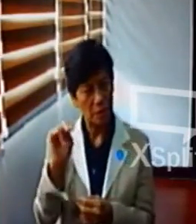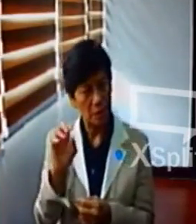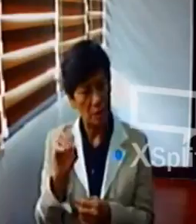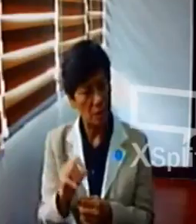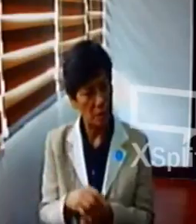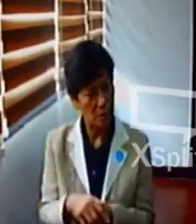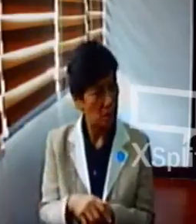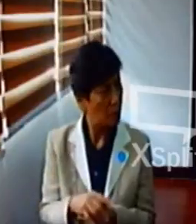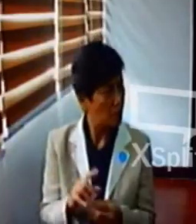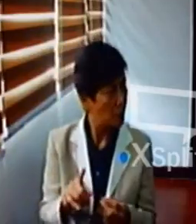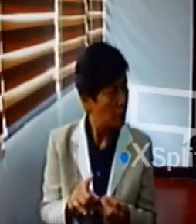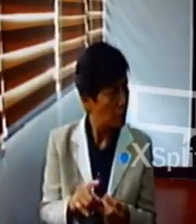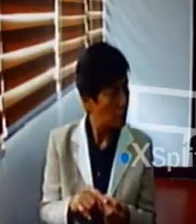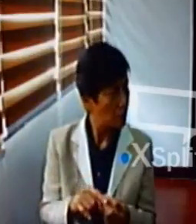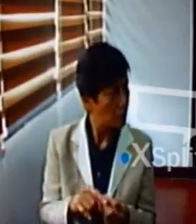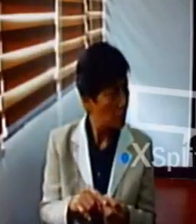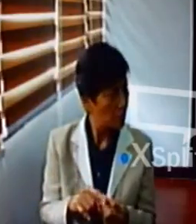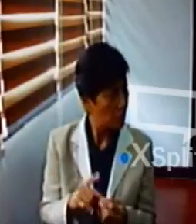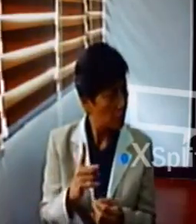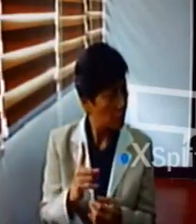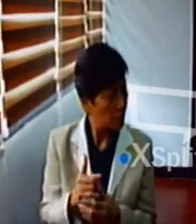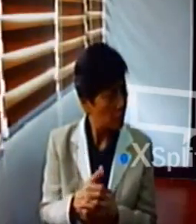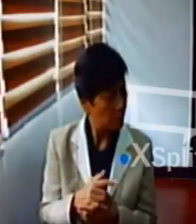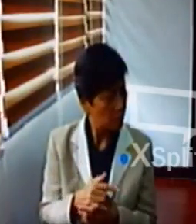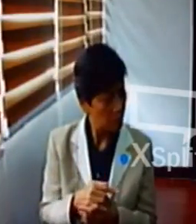is tied to a southern oscillation.